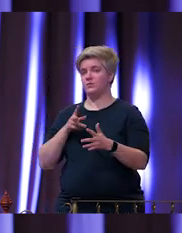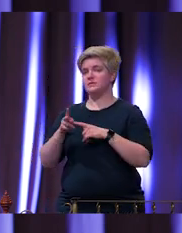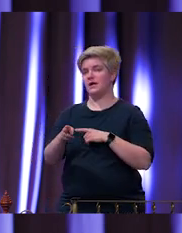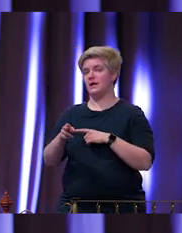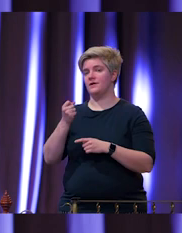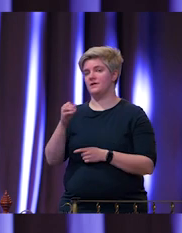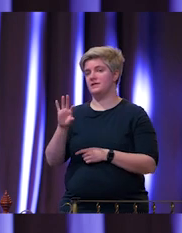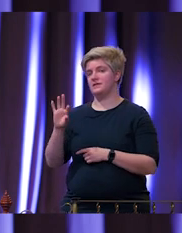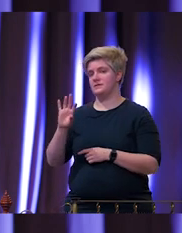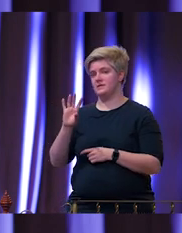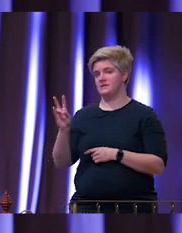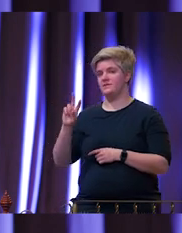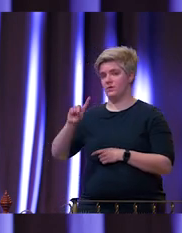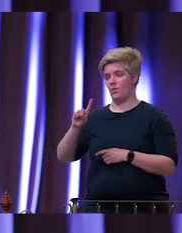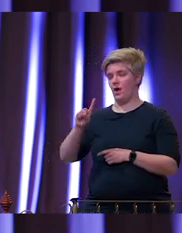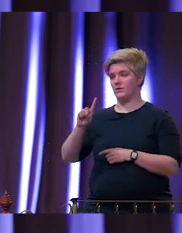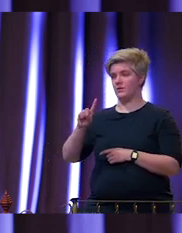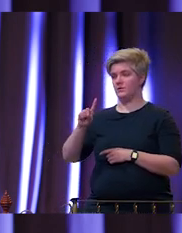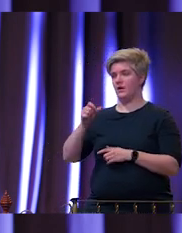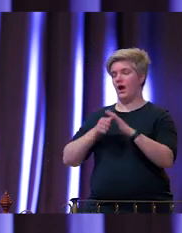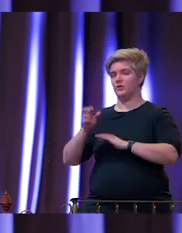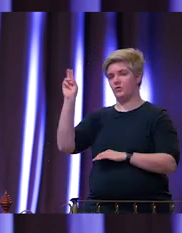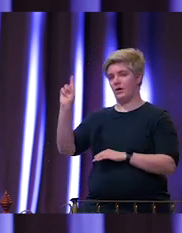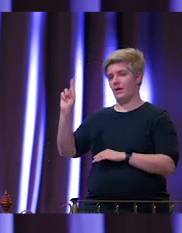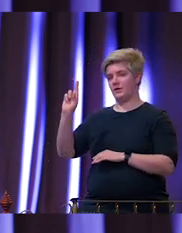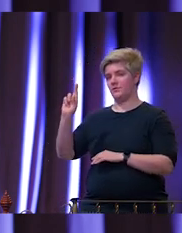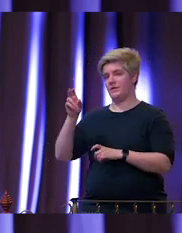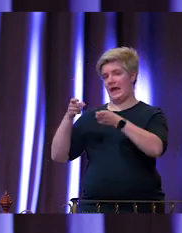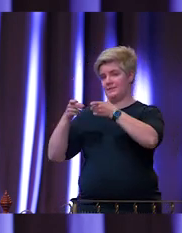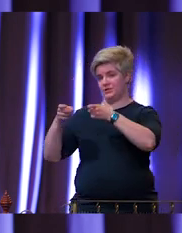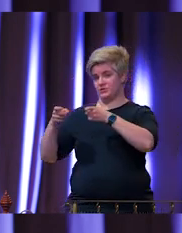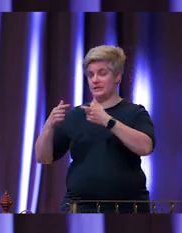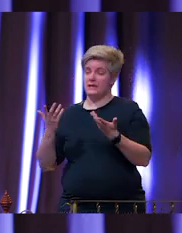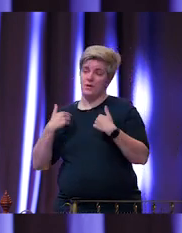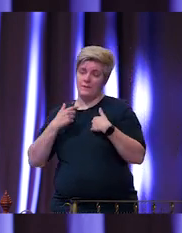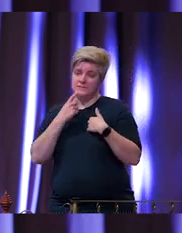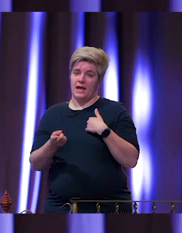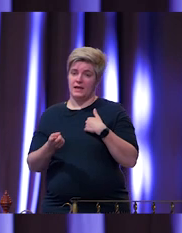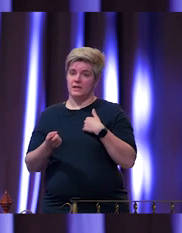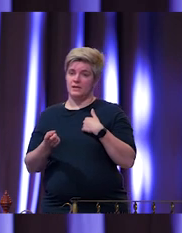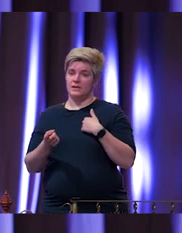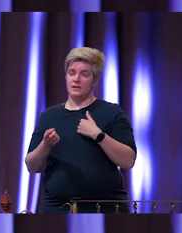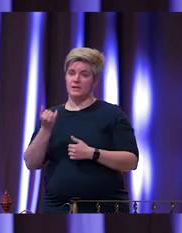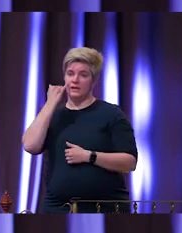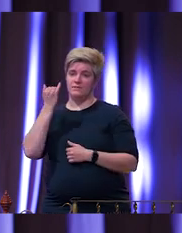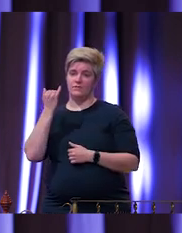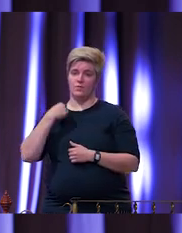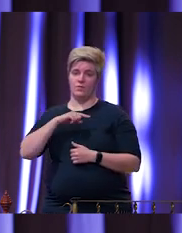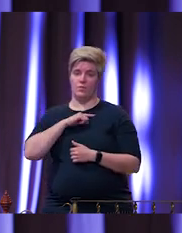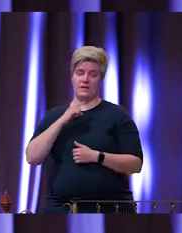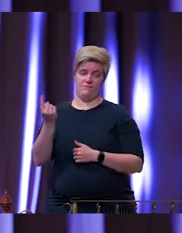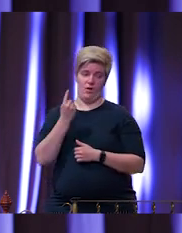funding by a Republican administration. And so I'm just saying that if we have